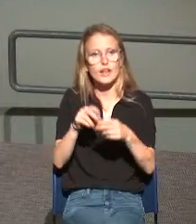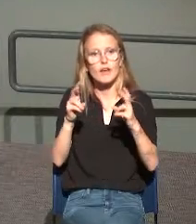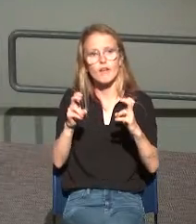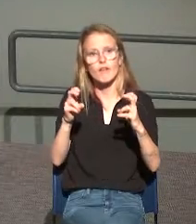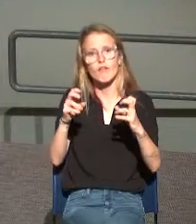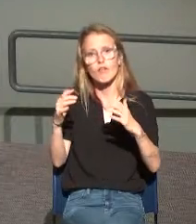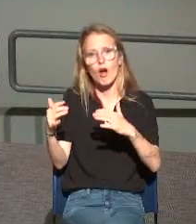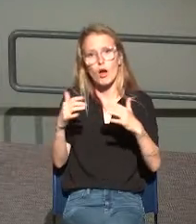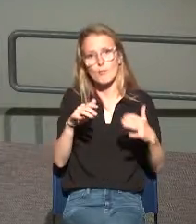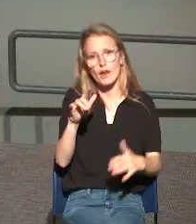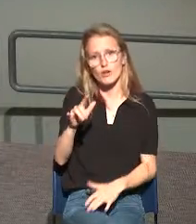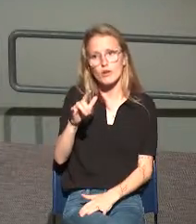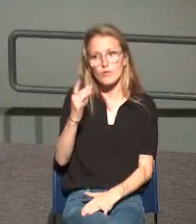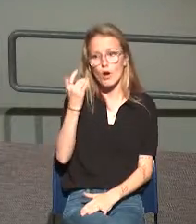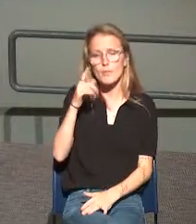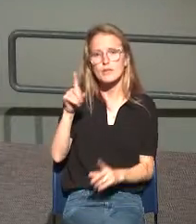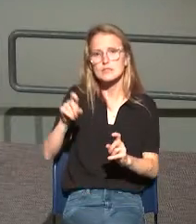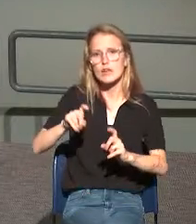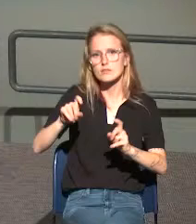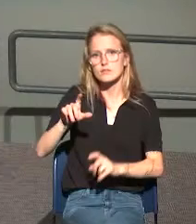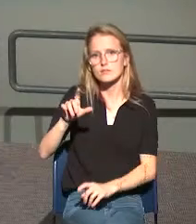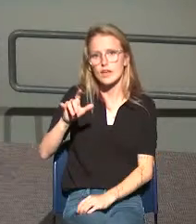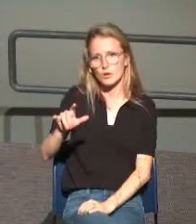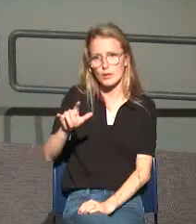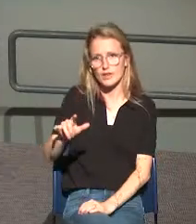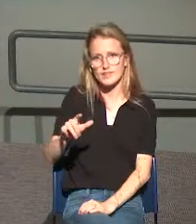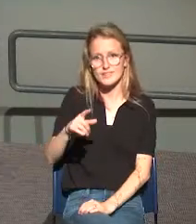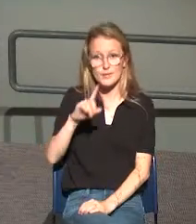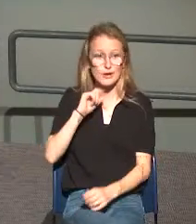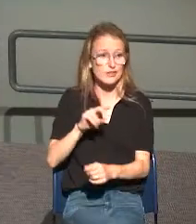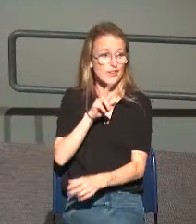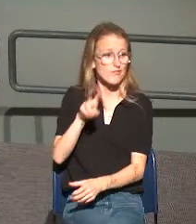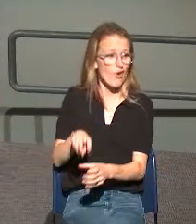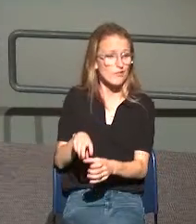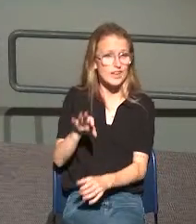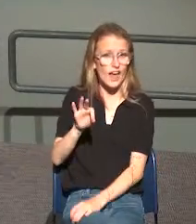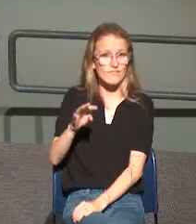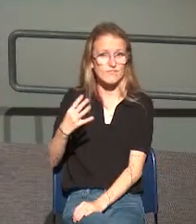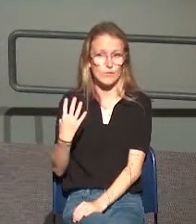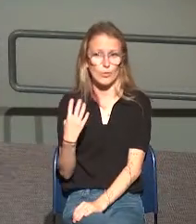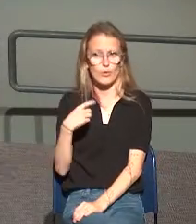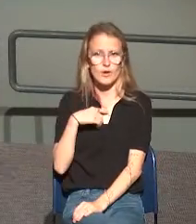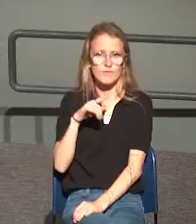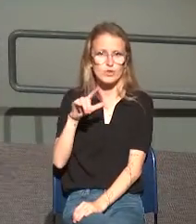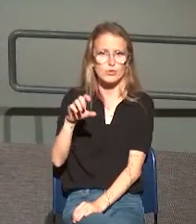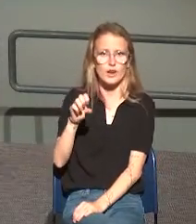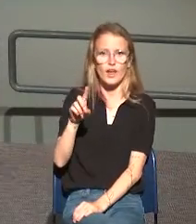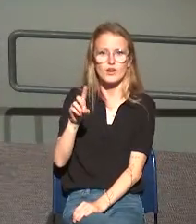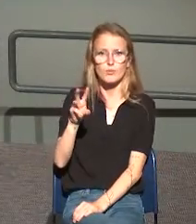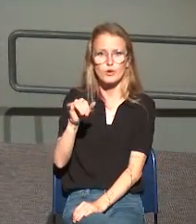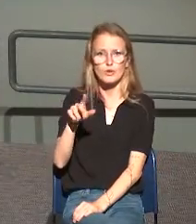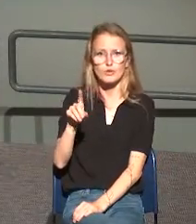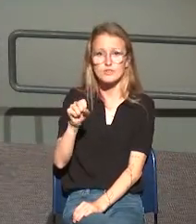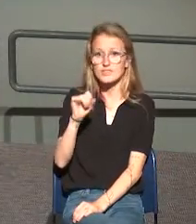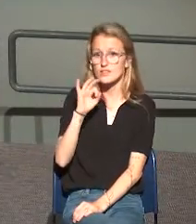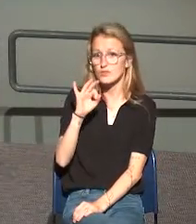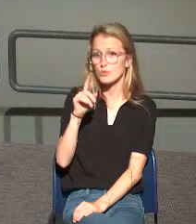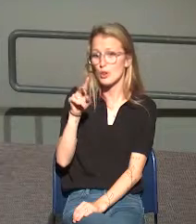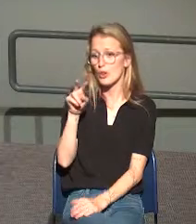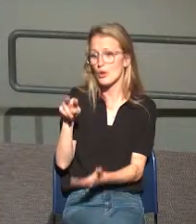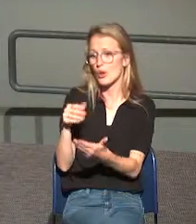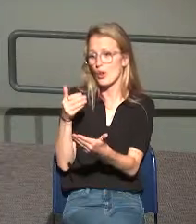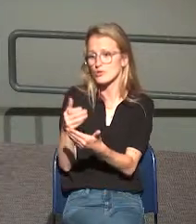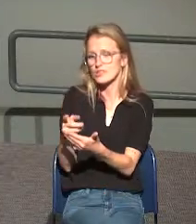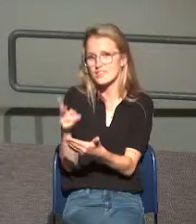aircraft because they were test airplanes. And so here I am actually on a F-4 that I flew in at Edwards. And if you look very closely, you can see that my name's actually on the